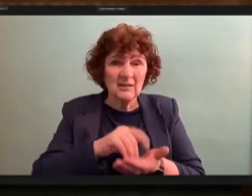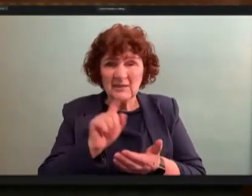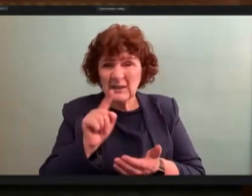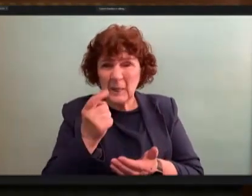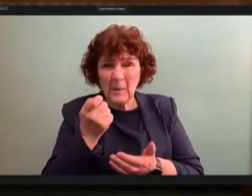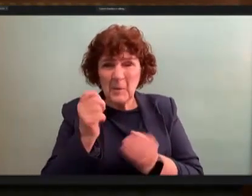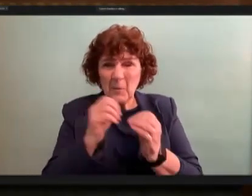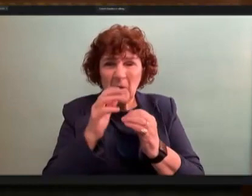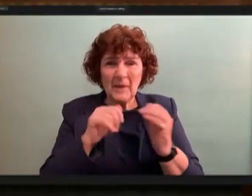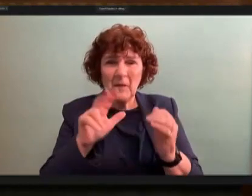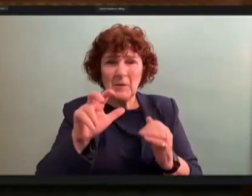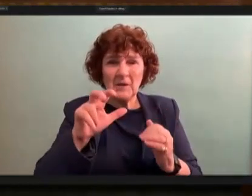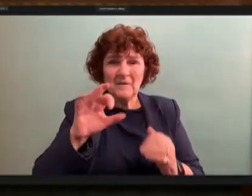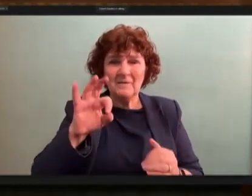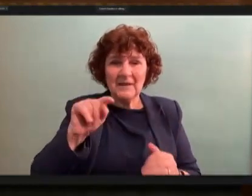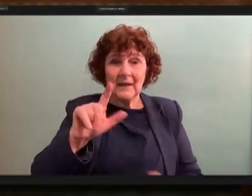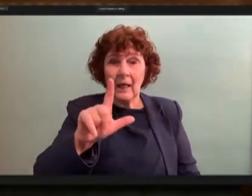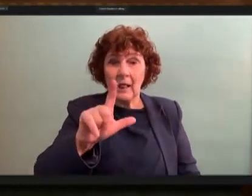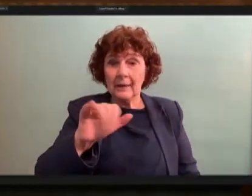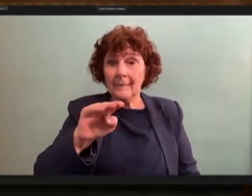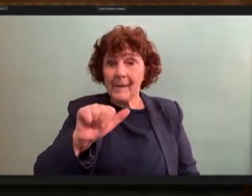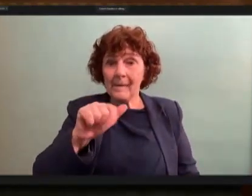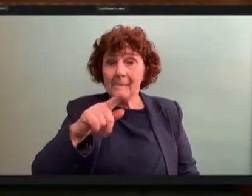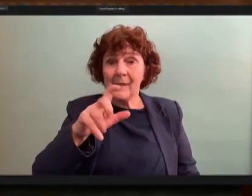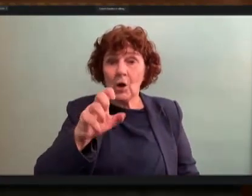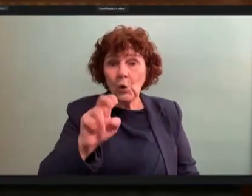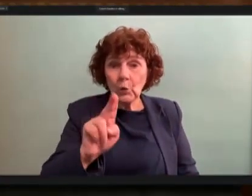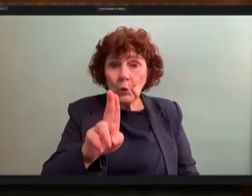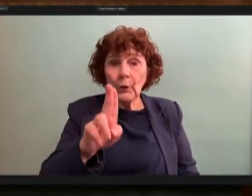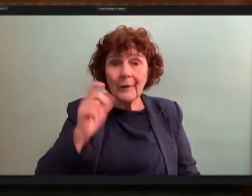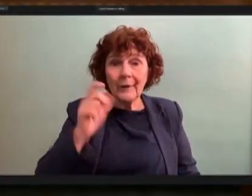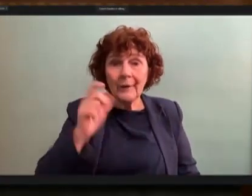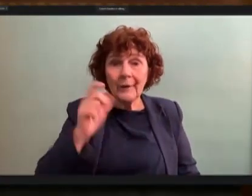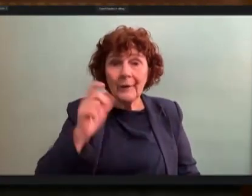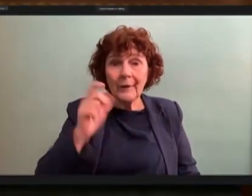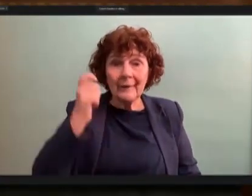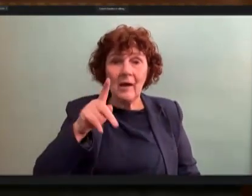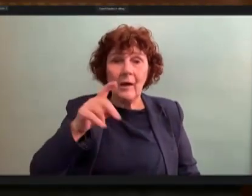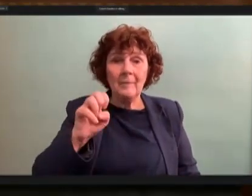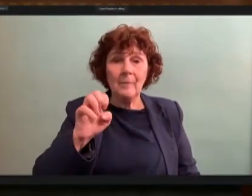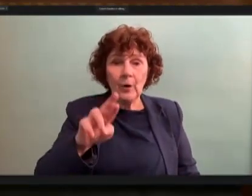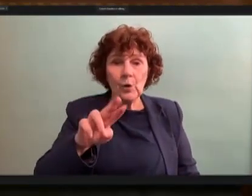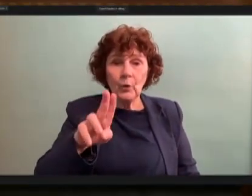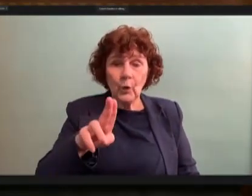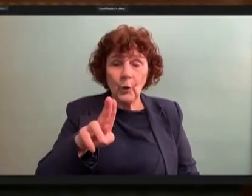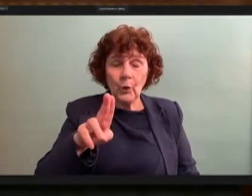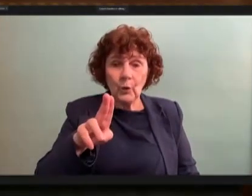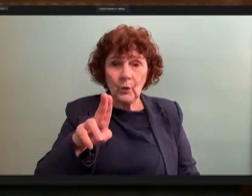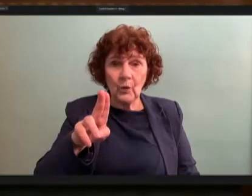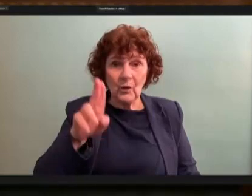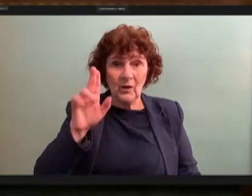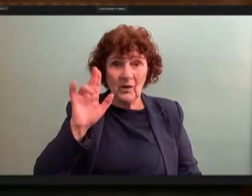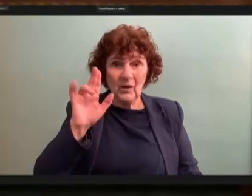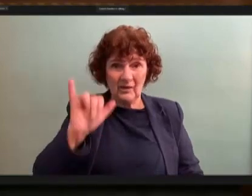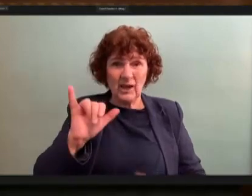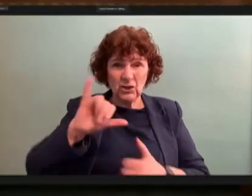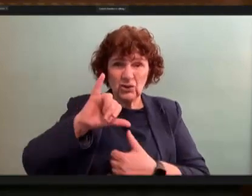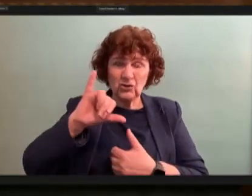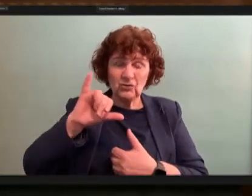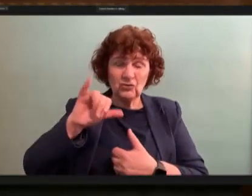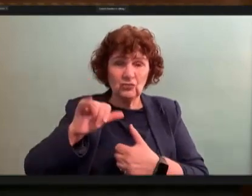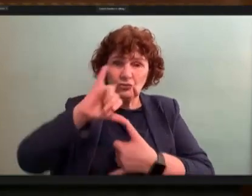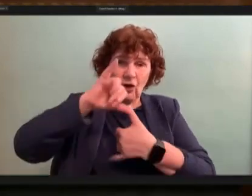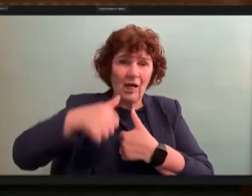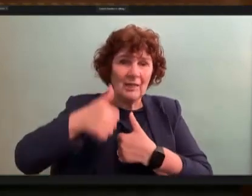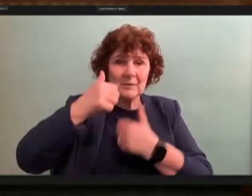300 feet. Lima, Peru, capital of Peru, the Banco building is